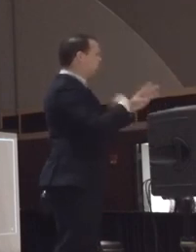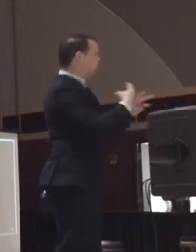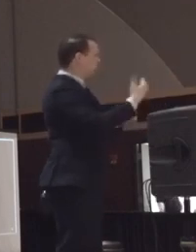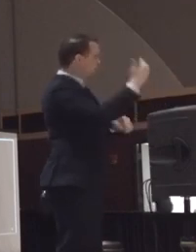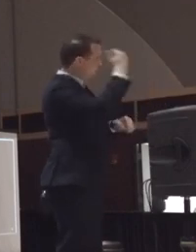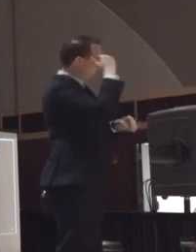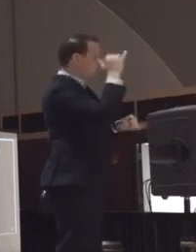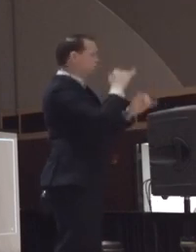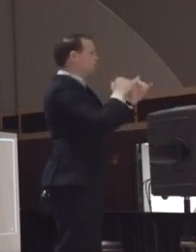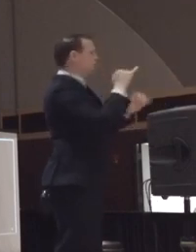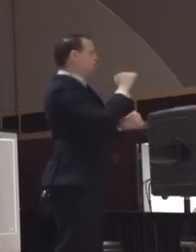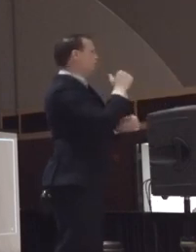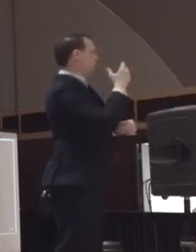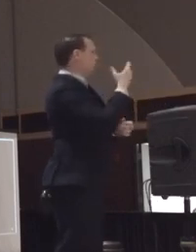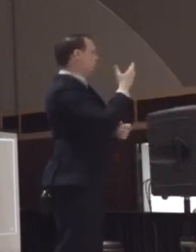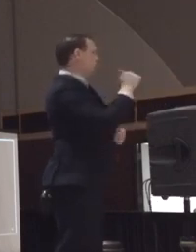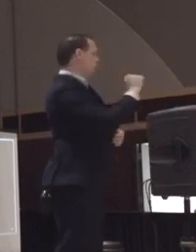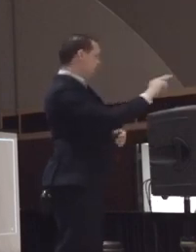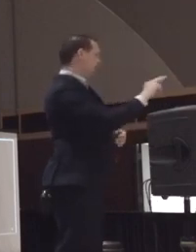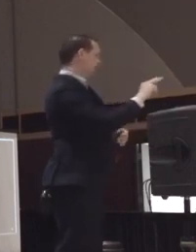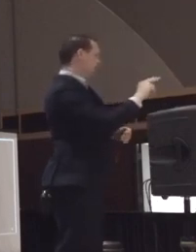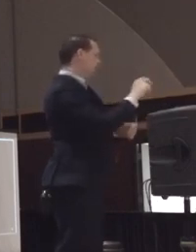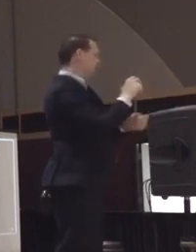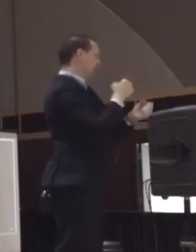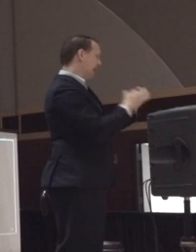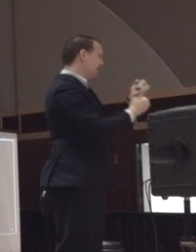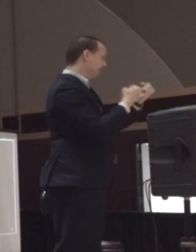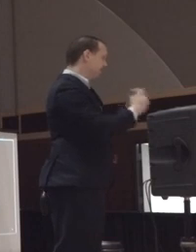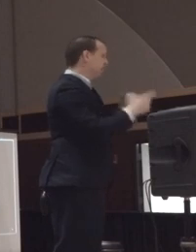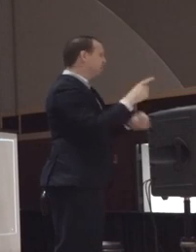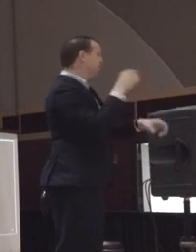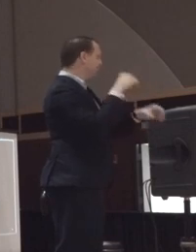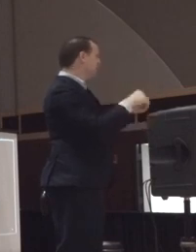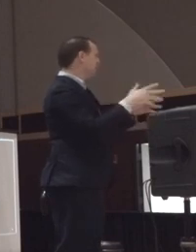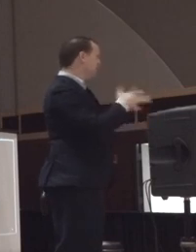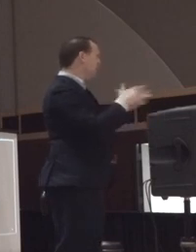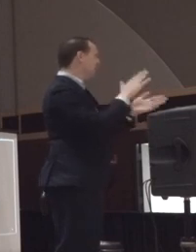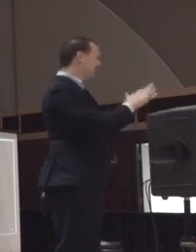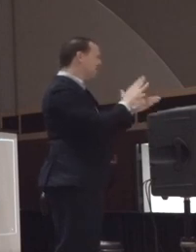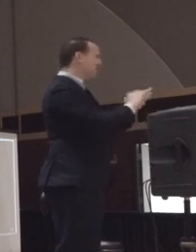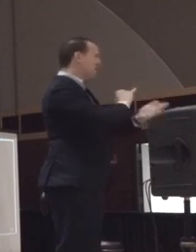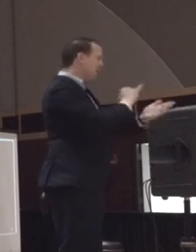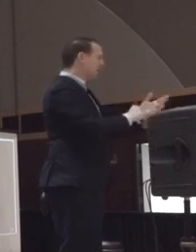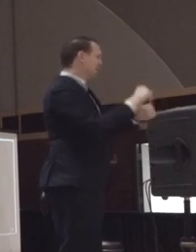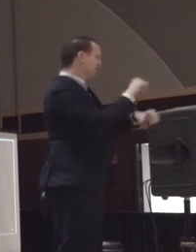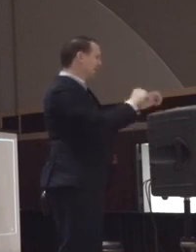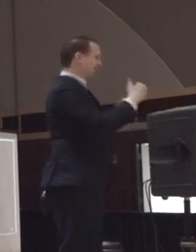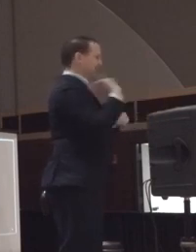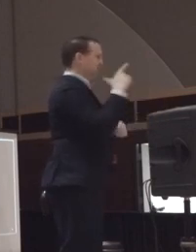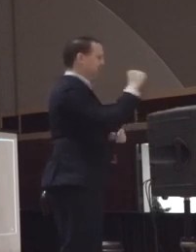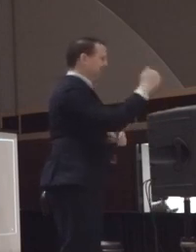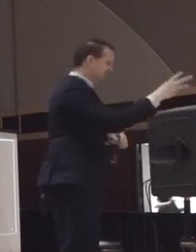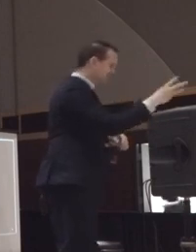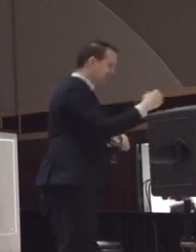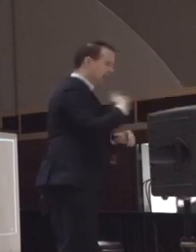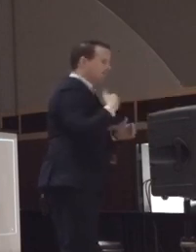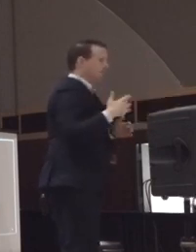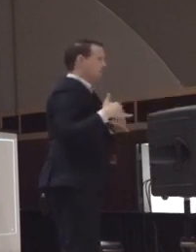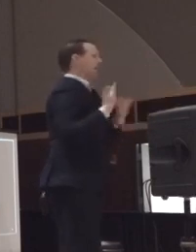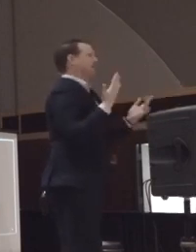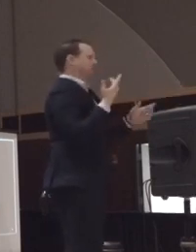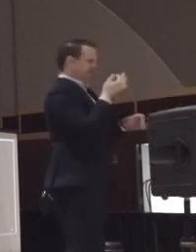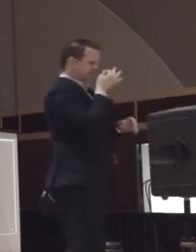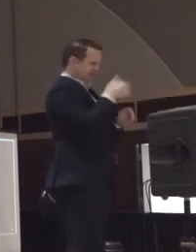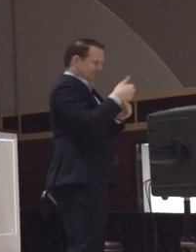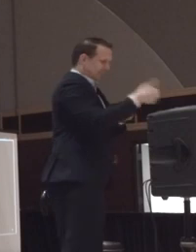autism advocate. She was inducted into the American Academy of Arts and Sciences in 2016. And I had the pleasure, shortly